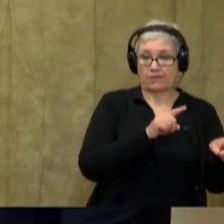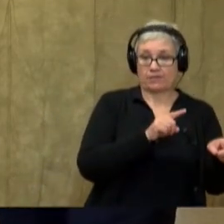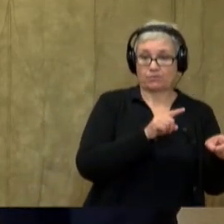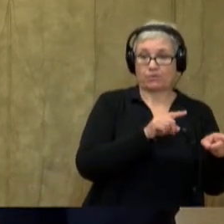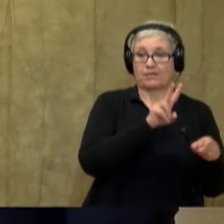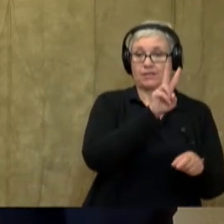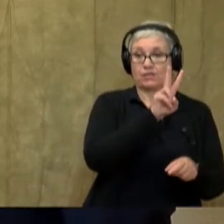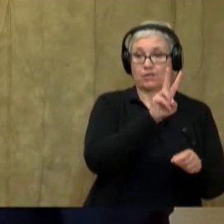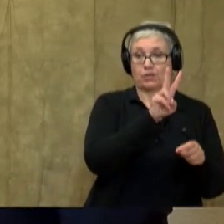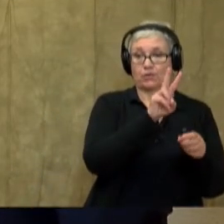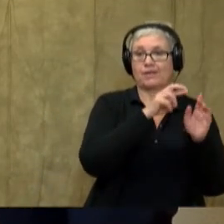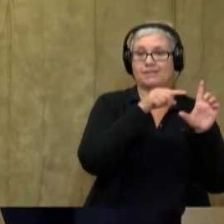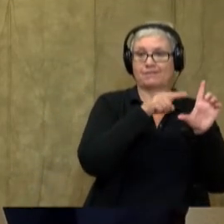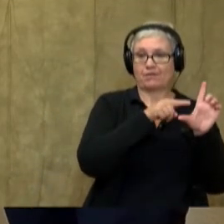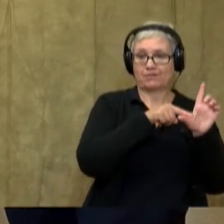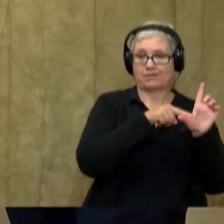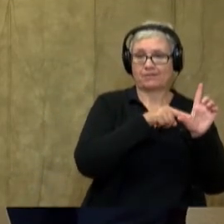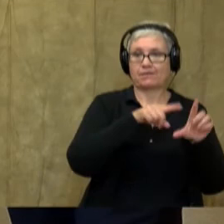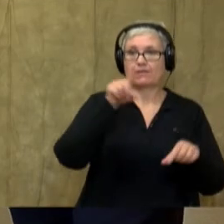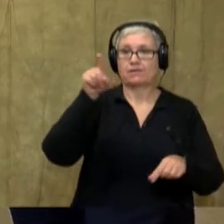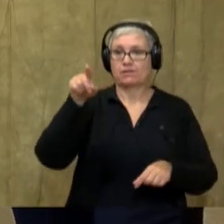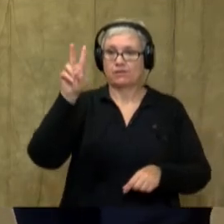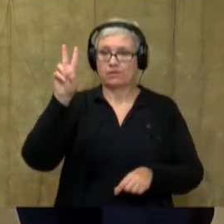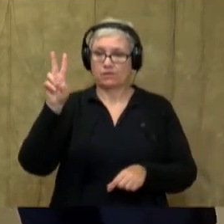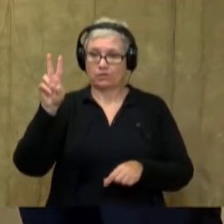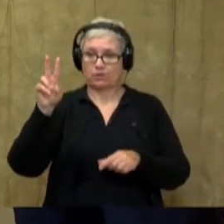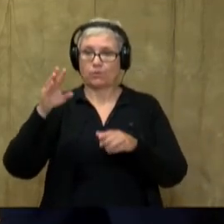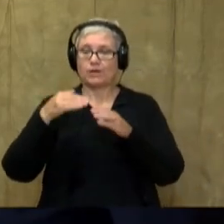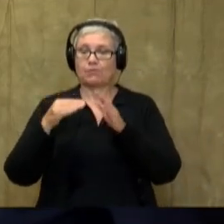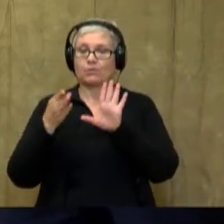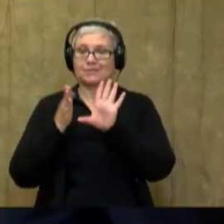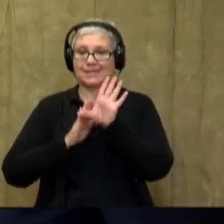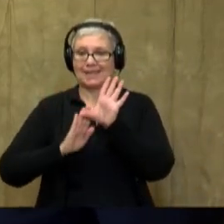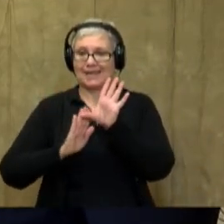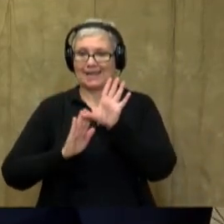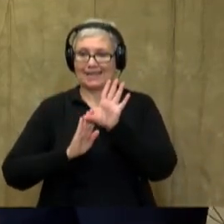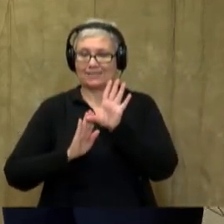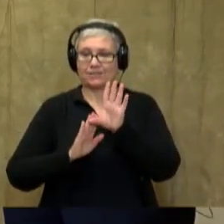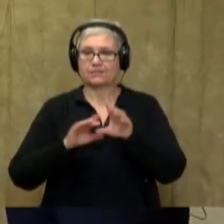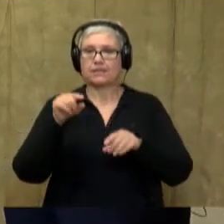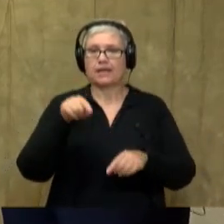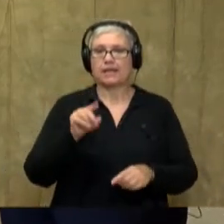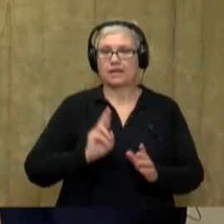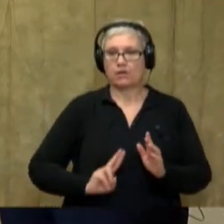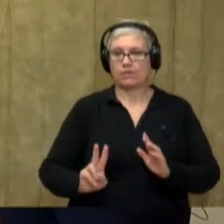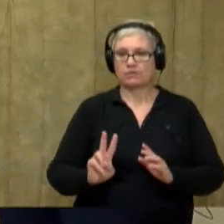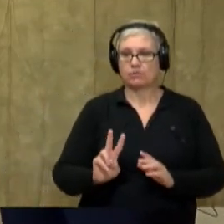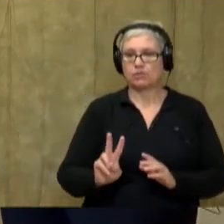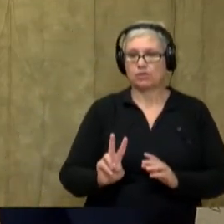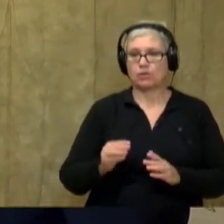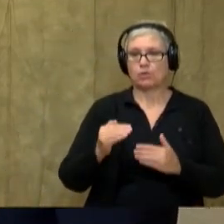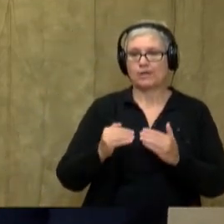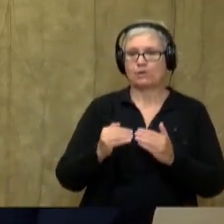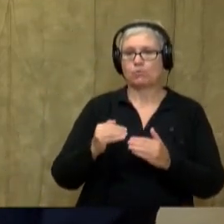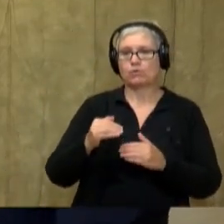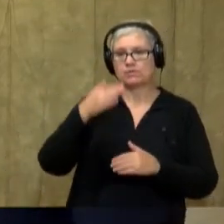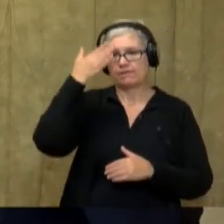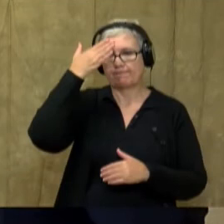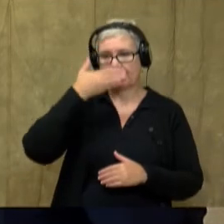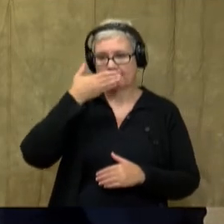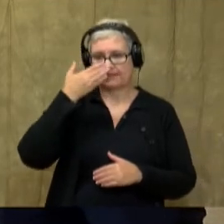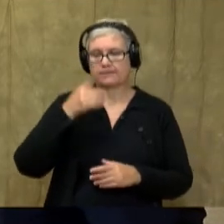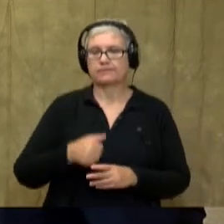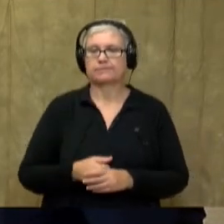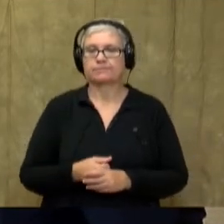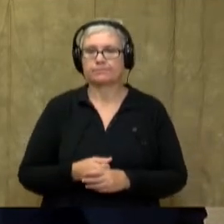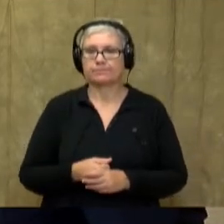This 2 here represents the edges. This 2 here represents the faces. So while we can use algebra in order to create the correct